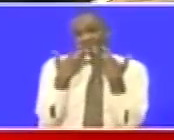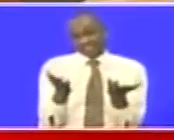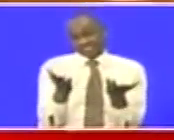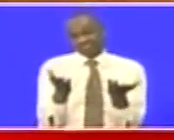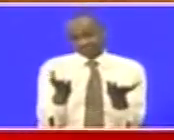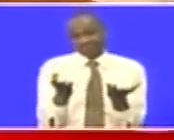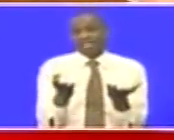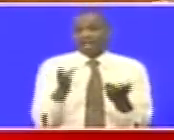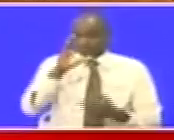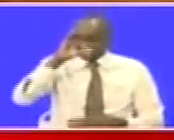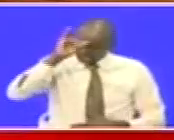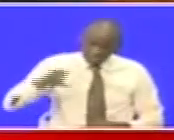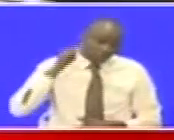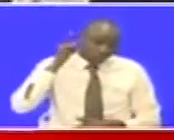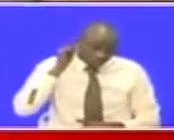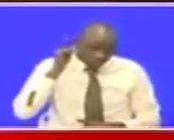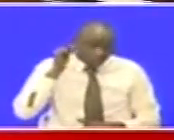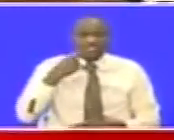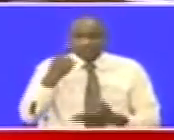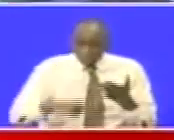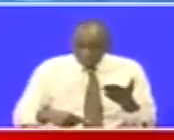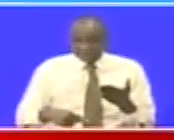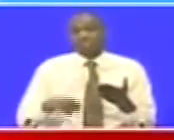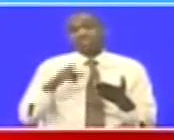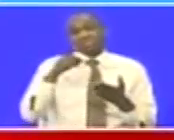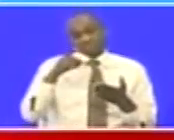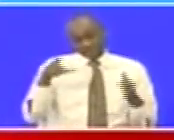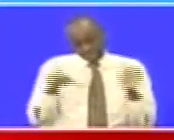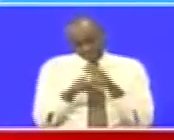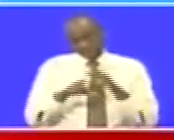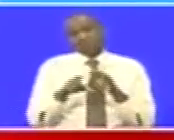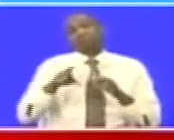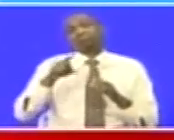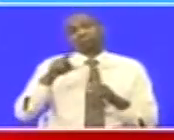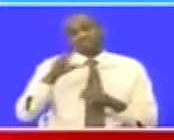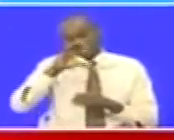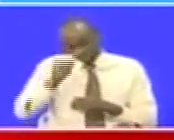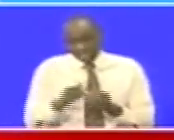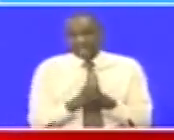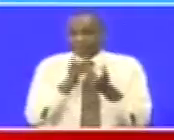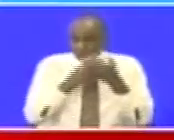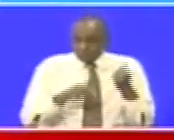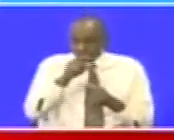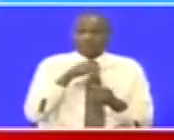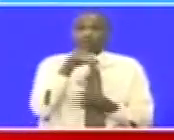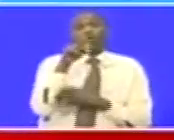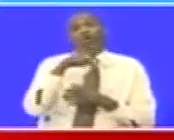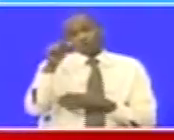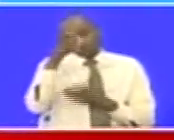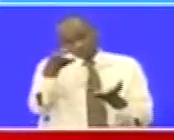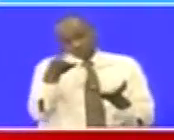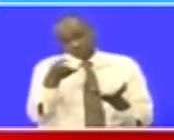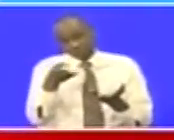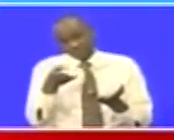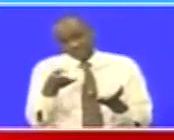And Chief Justice Willie Mutunga, they are saying Kalpana Rawal and of course Philip Tunoi can appeal this particular